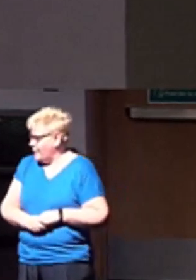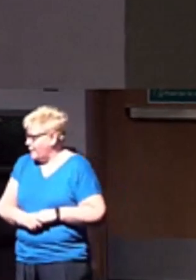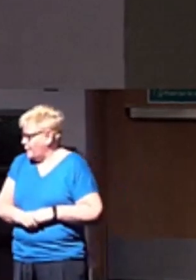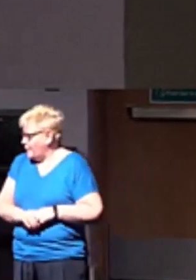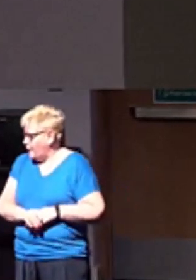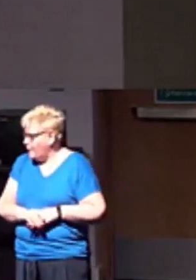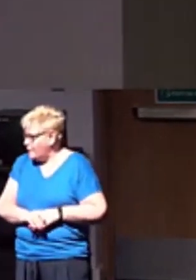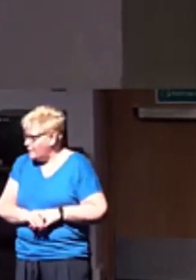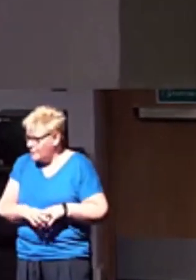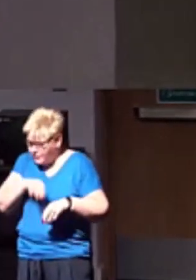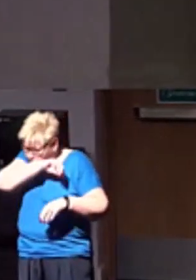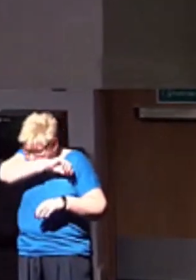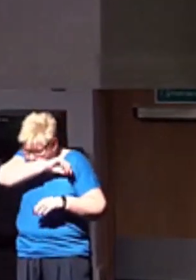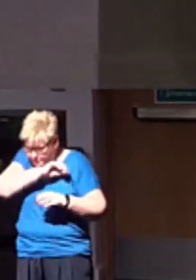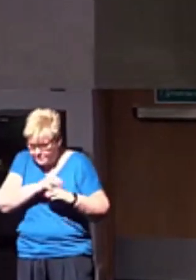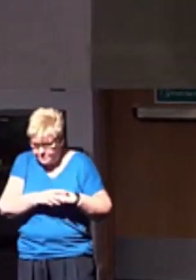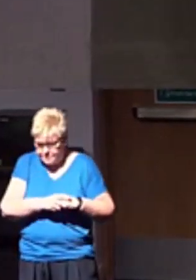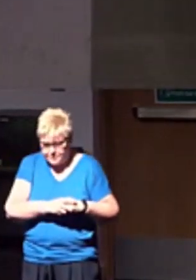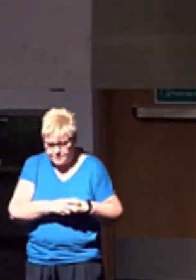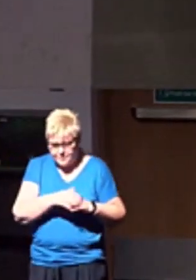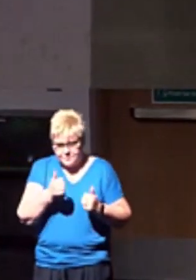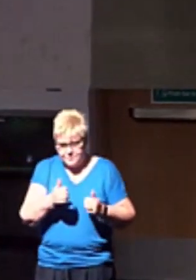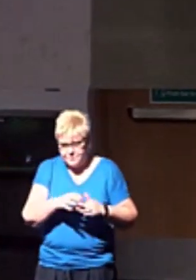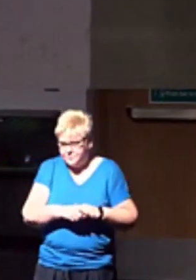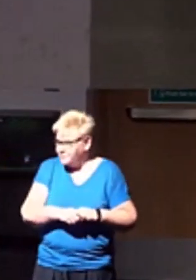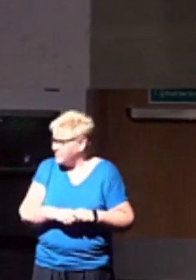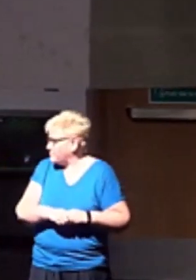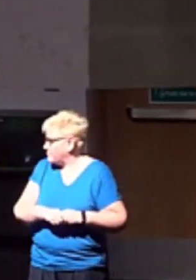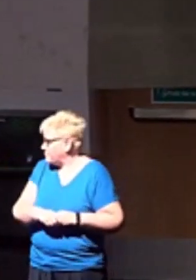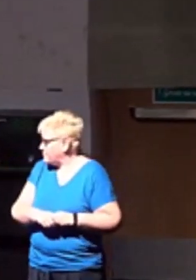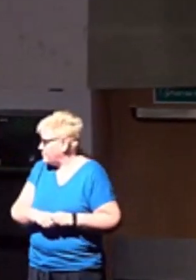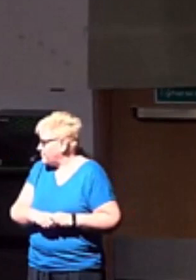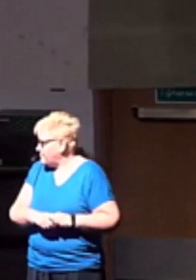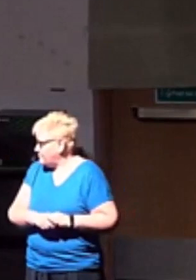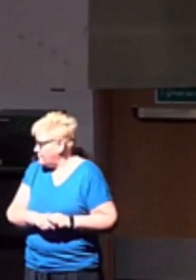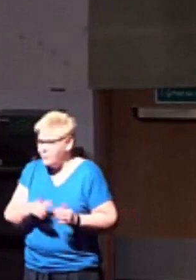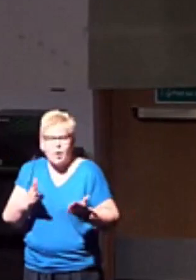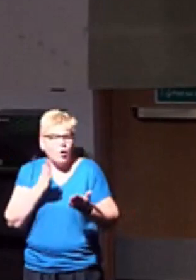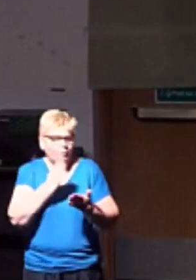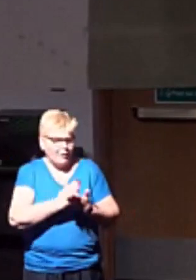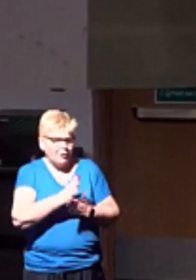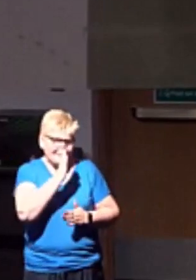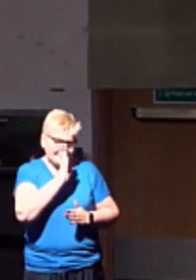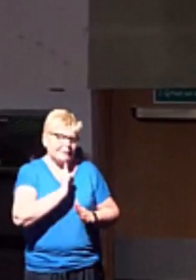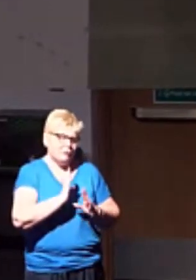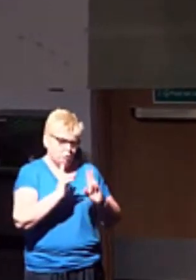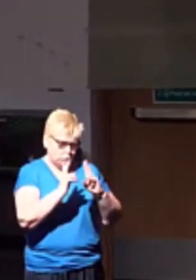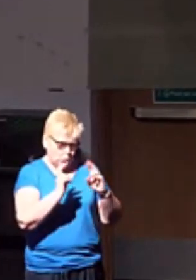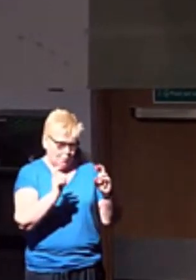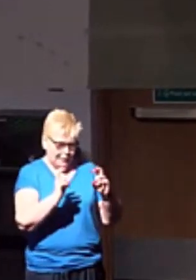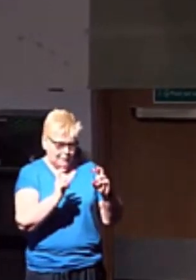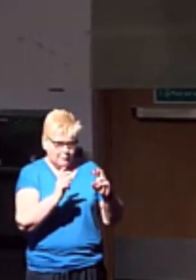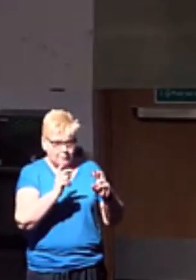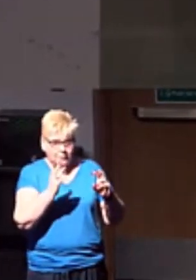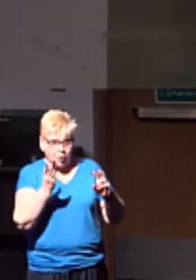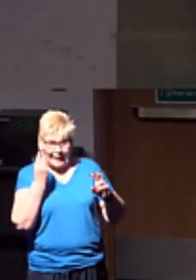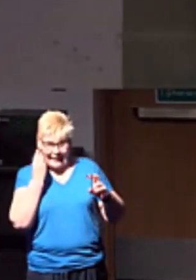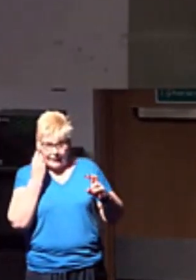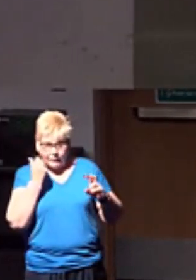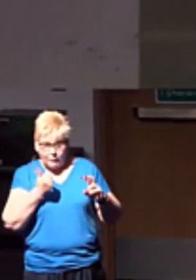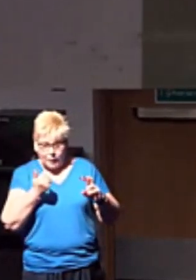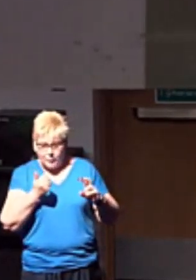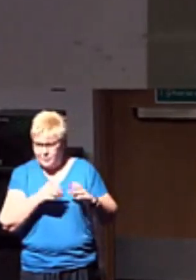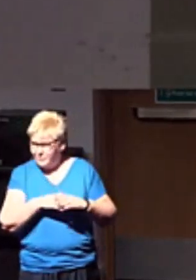All right, so we're going to close on an uncharacteristically serious topic. Can you all hear me okay?